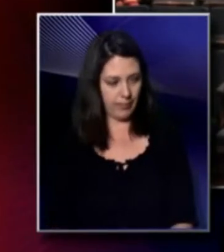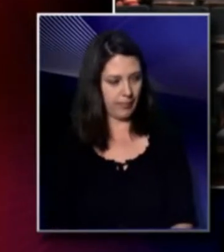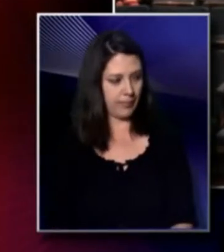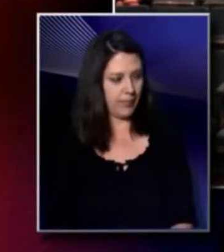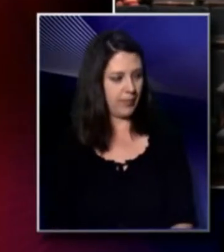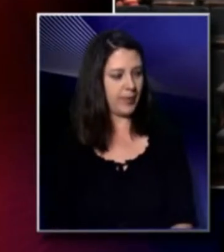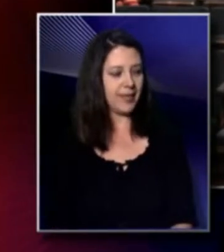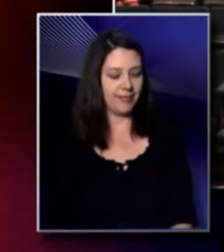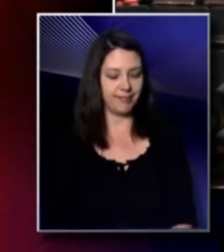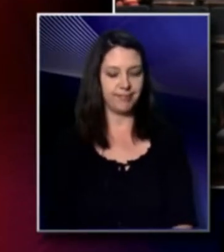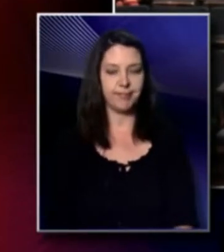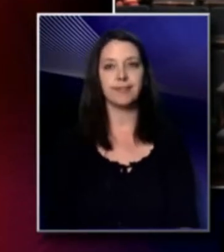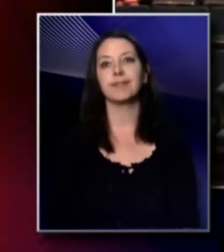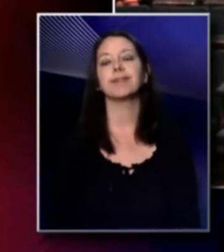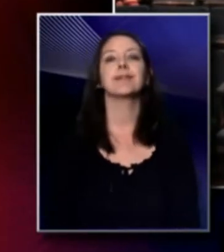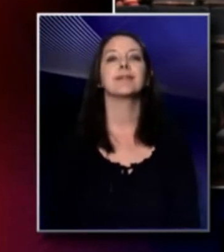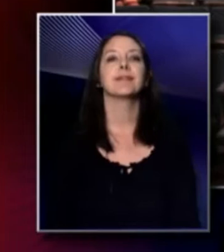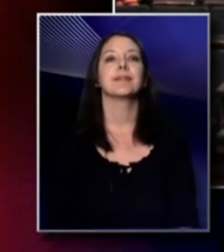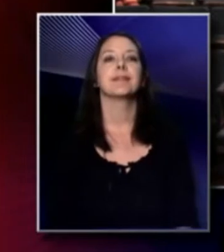said the Pledge of Allegiance.